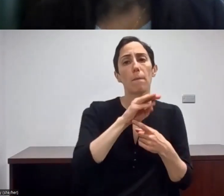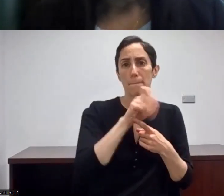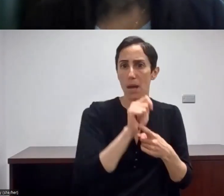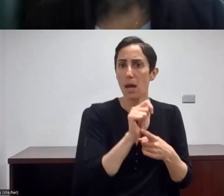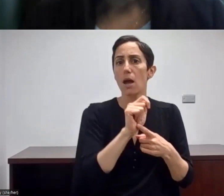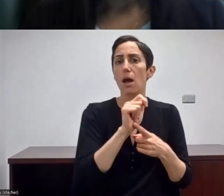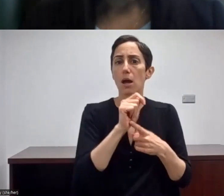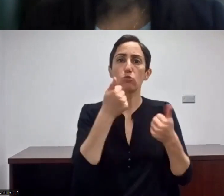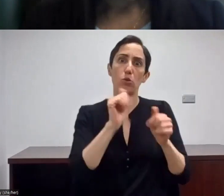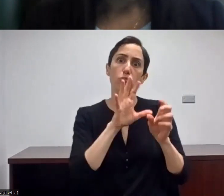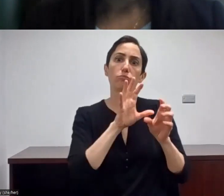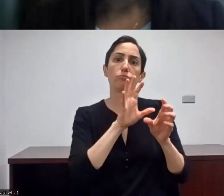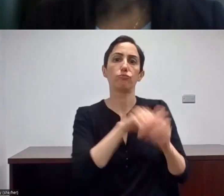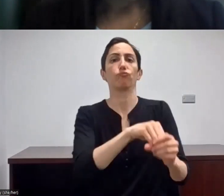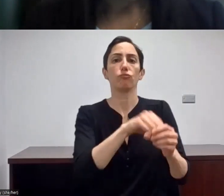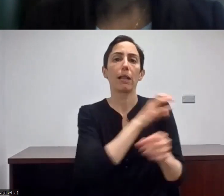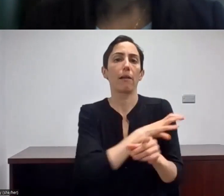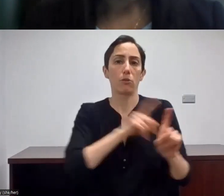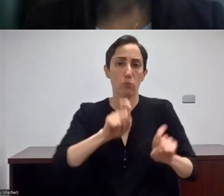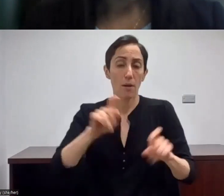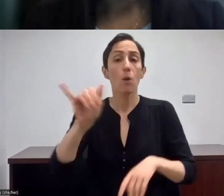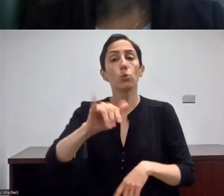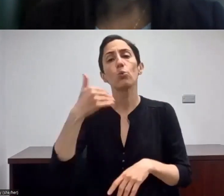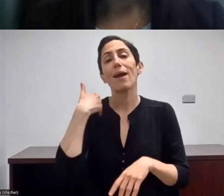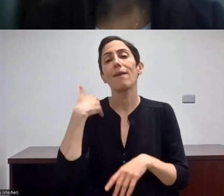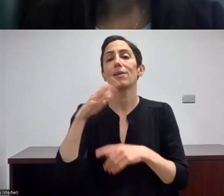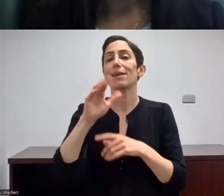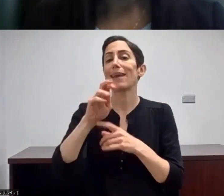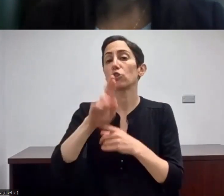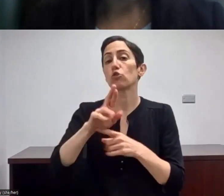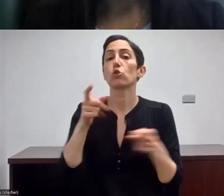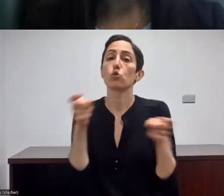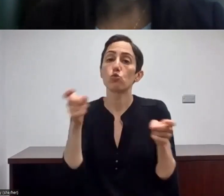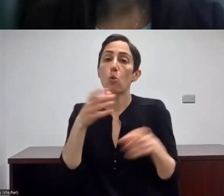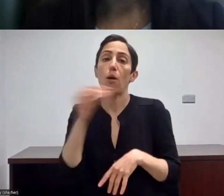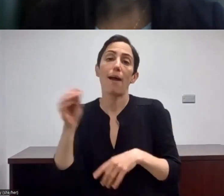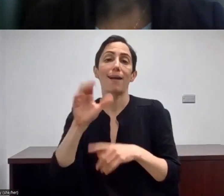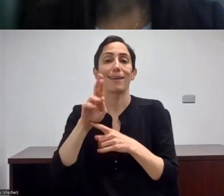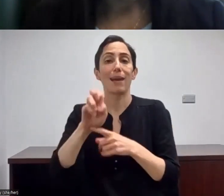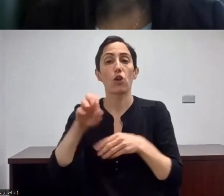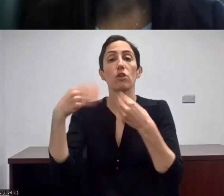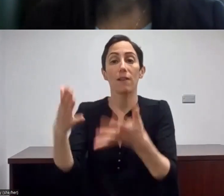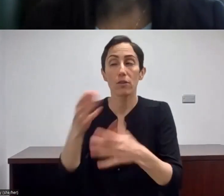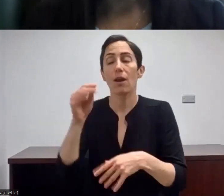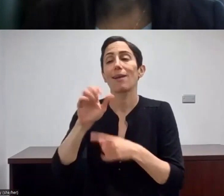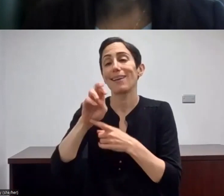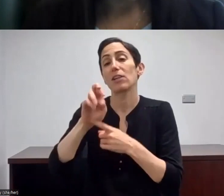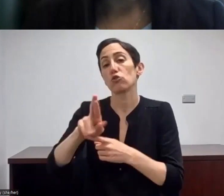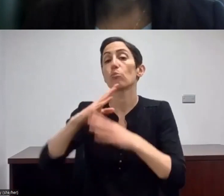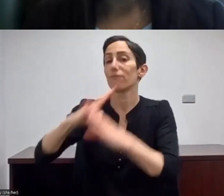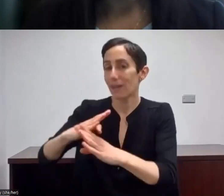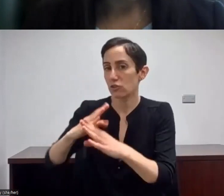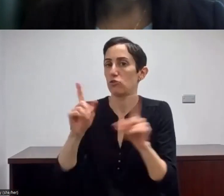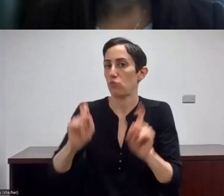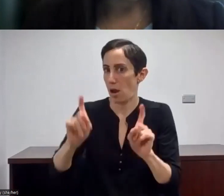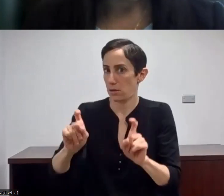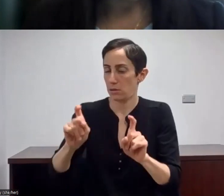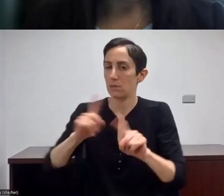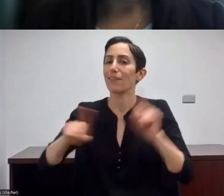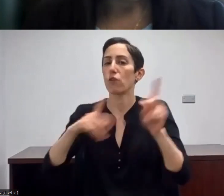call cancer control and care delivery trials and cancer prevention trials. Like Mr. Coleman talked